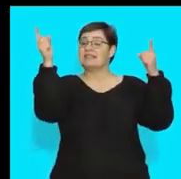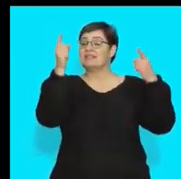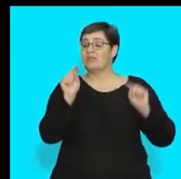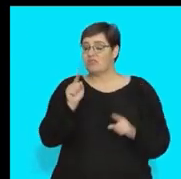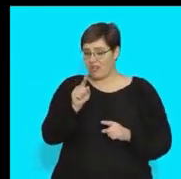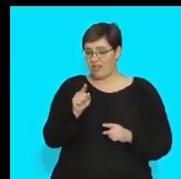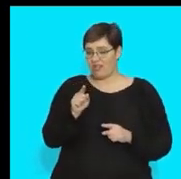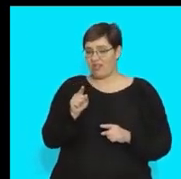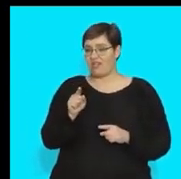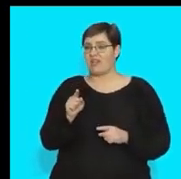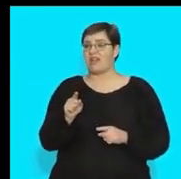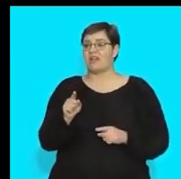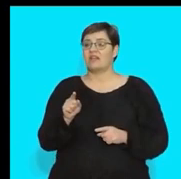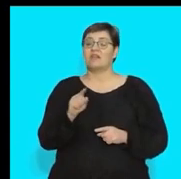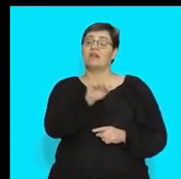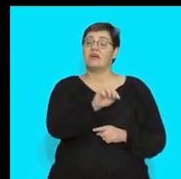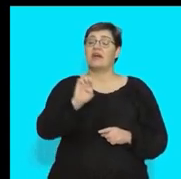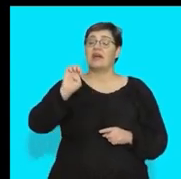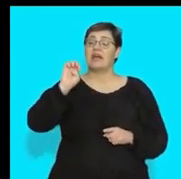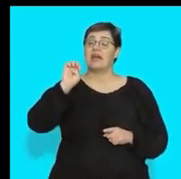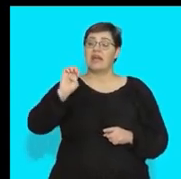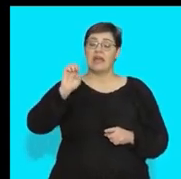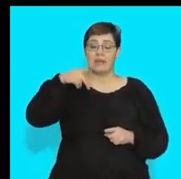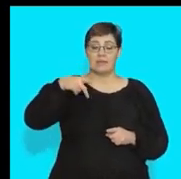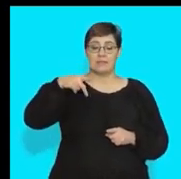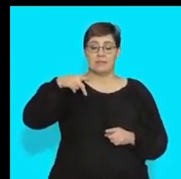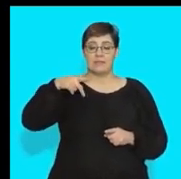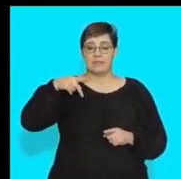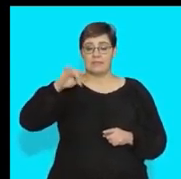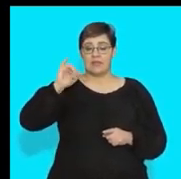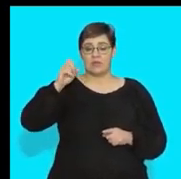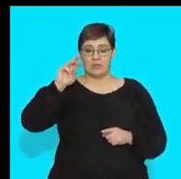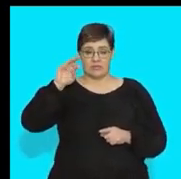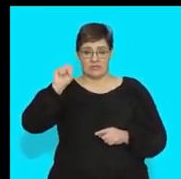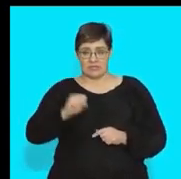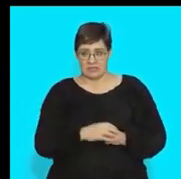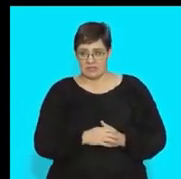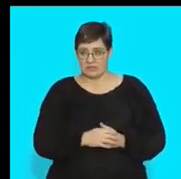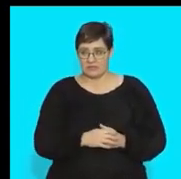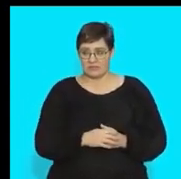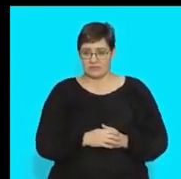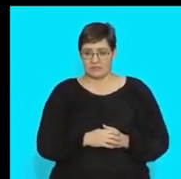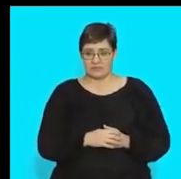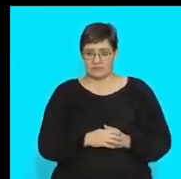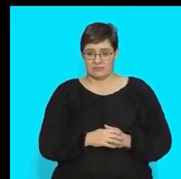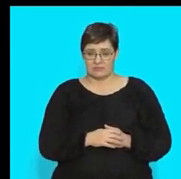a specialized what cell? Number 2 is going to be, now it says here, labels